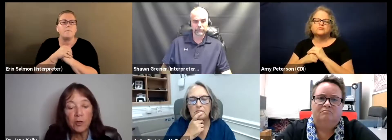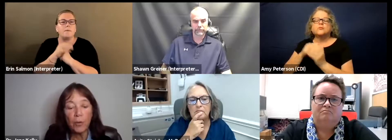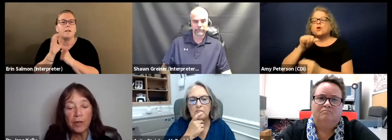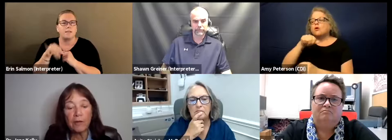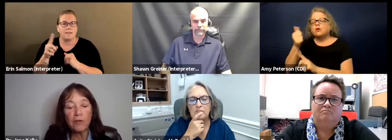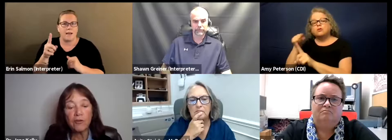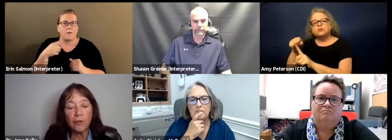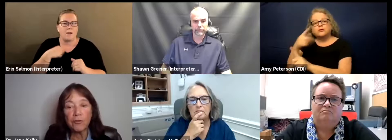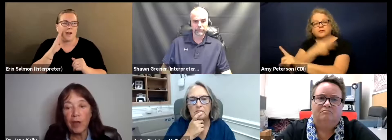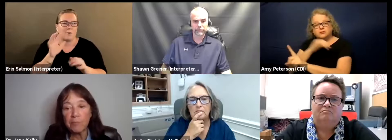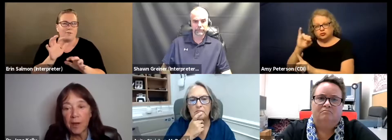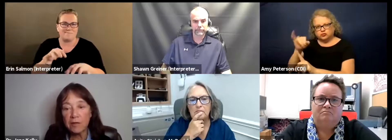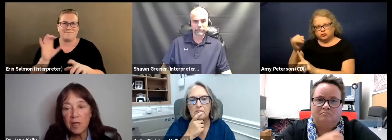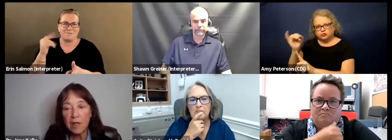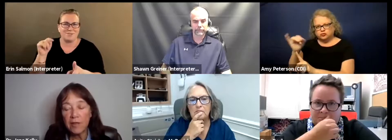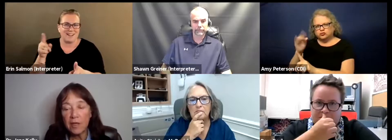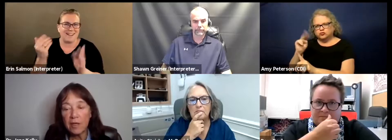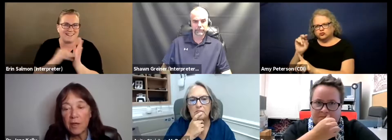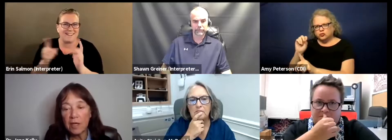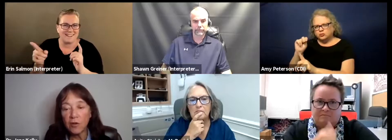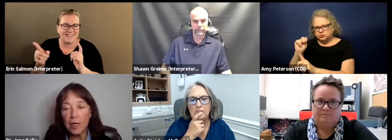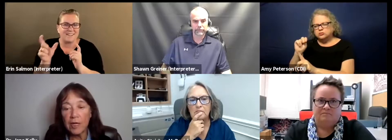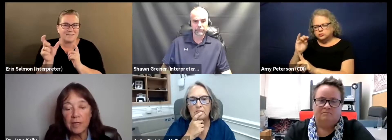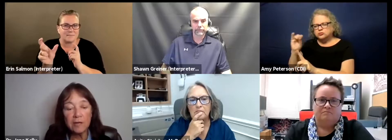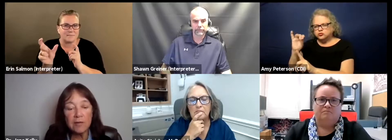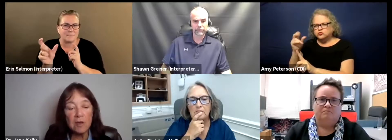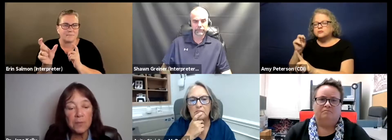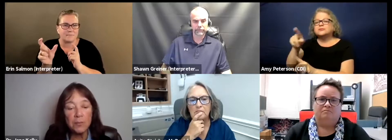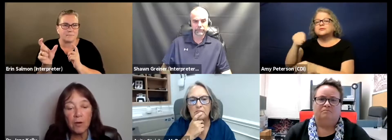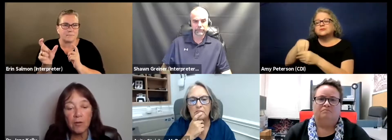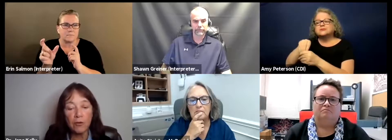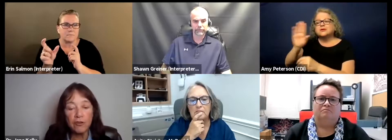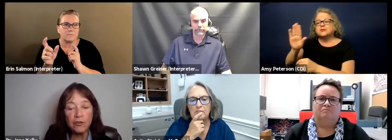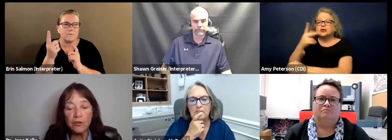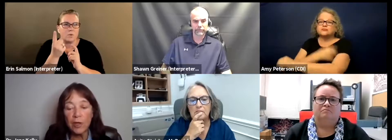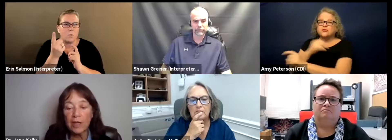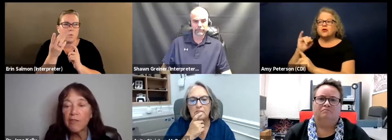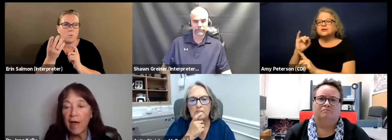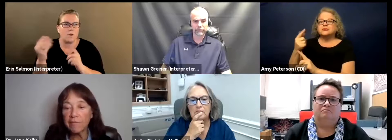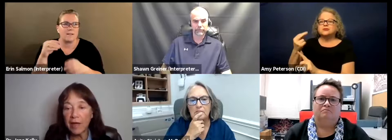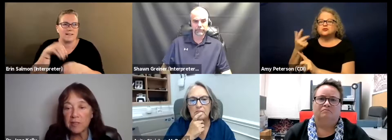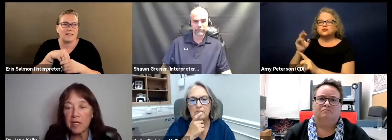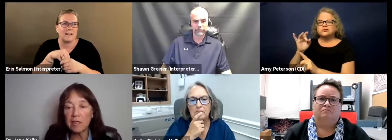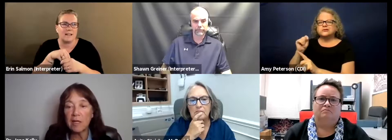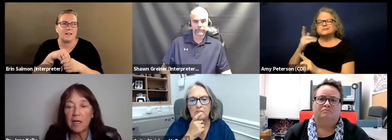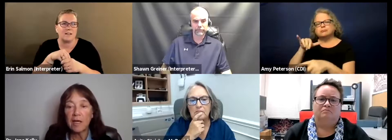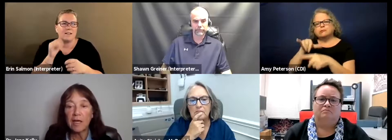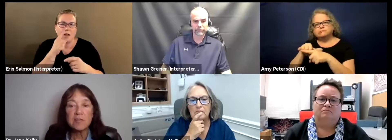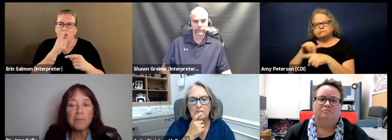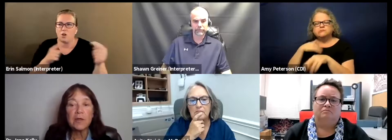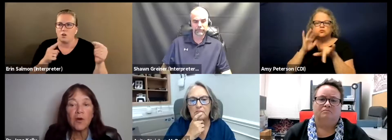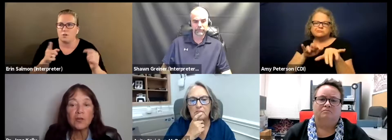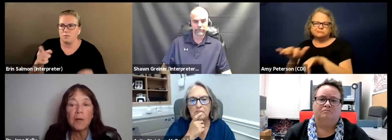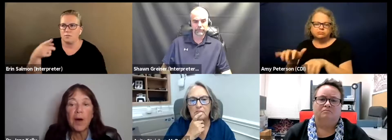I'm going to put in the chat box the ingredient that some people are allergic to in that vaccine.